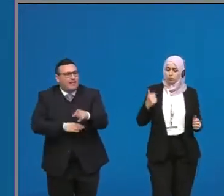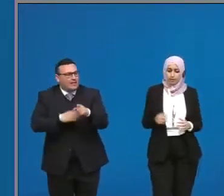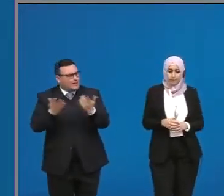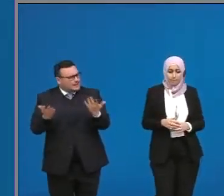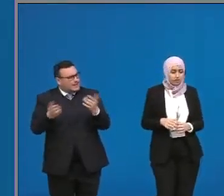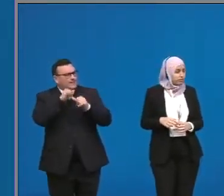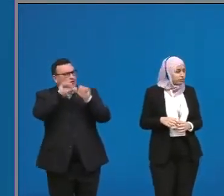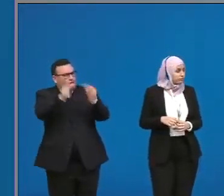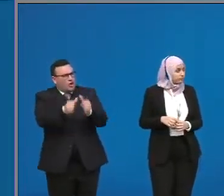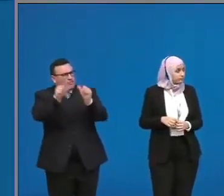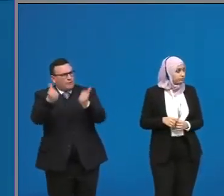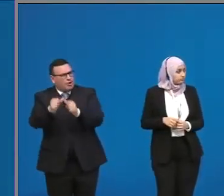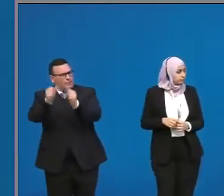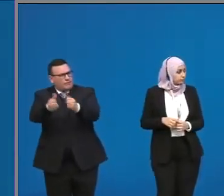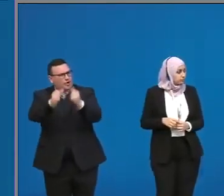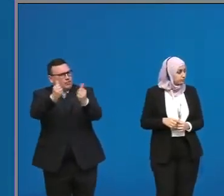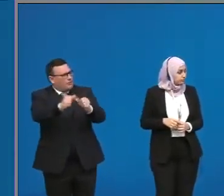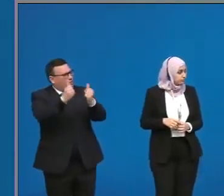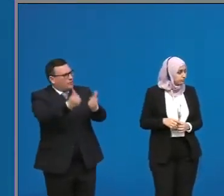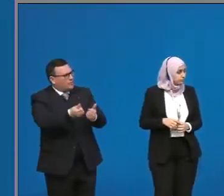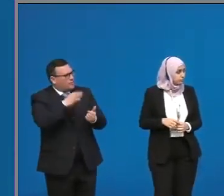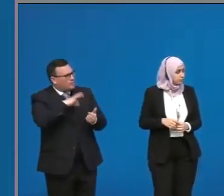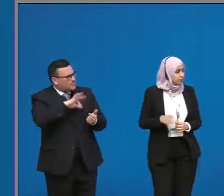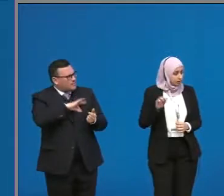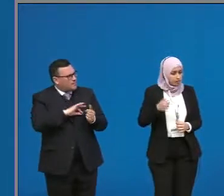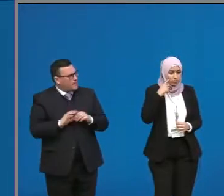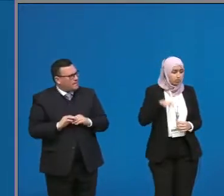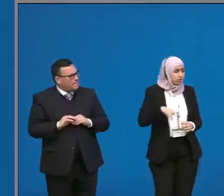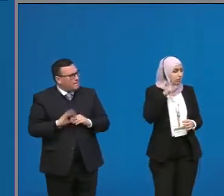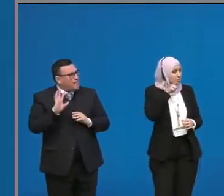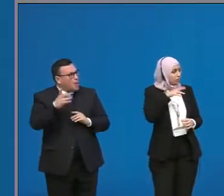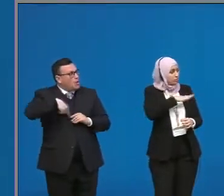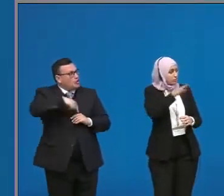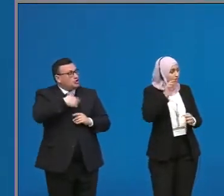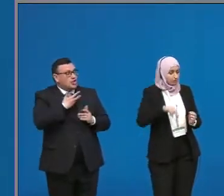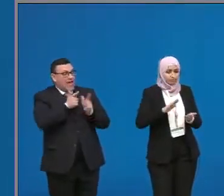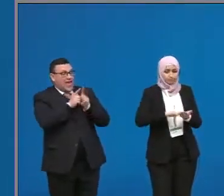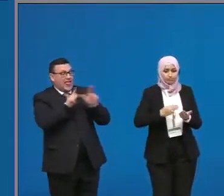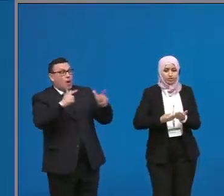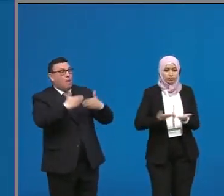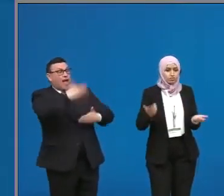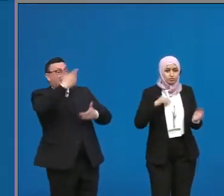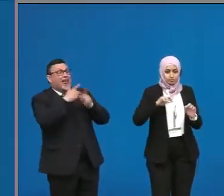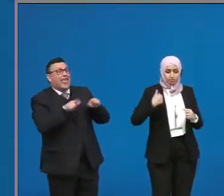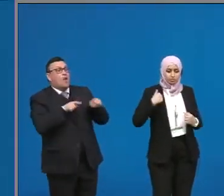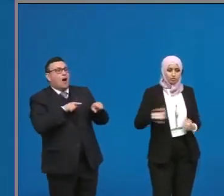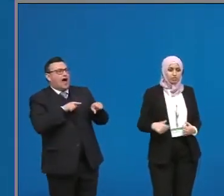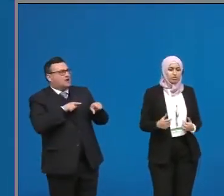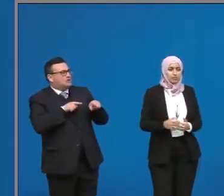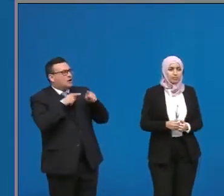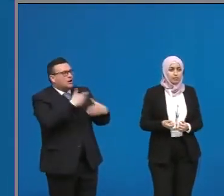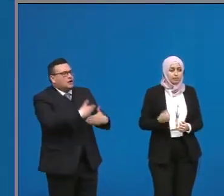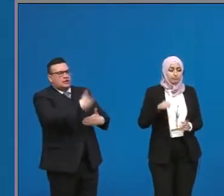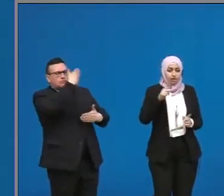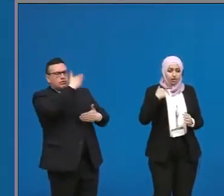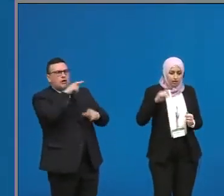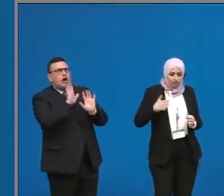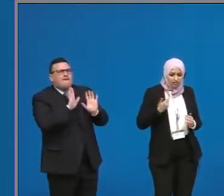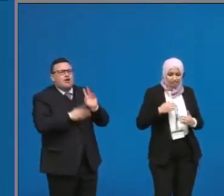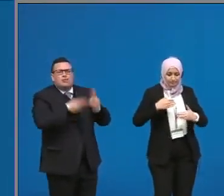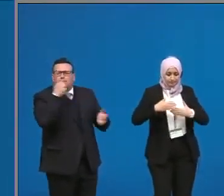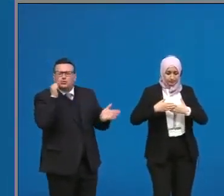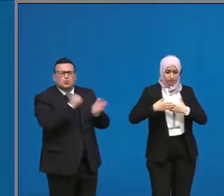seen also, we are translating. So when we have a language barrier, this is a kind of a